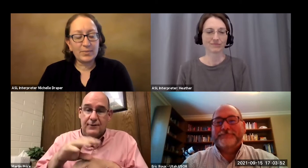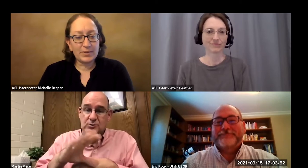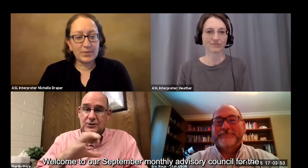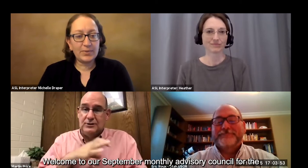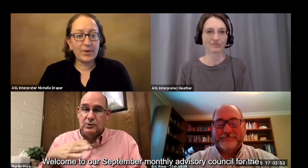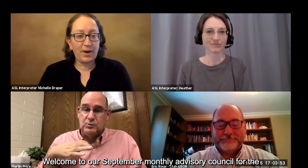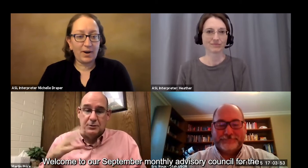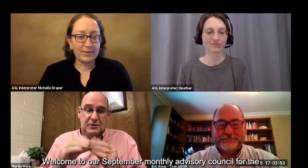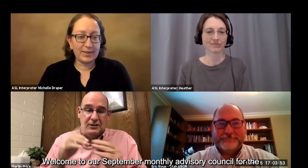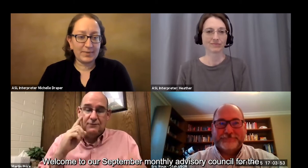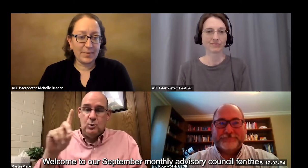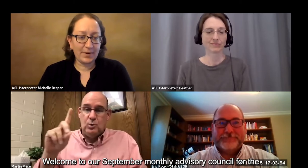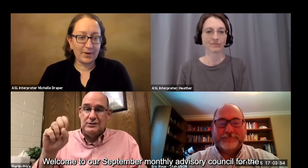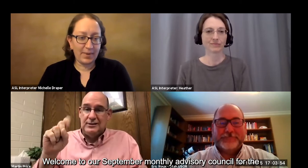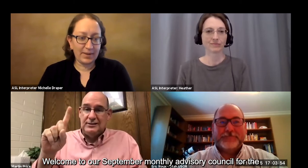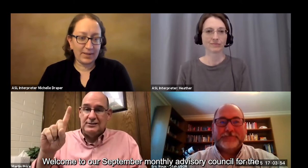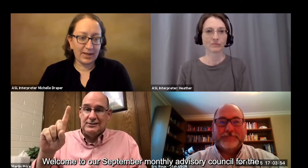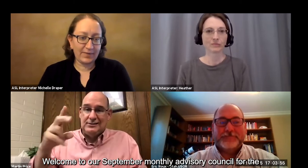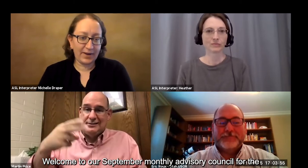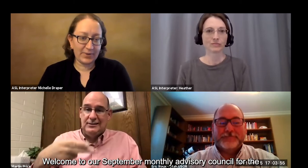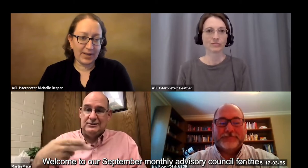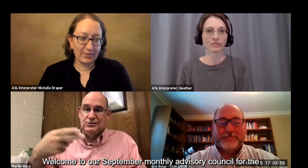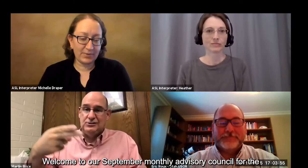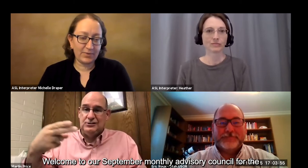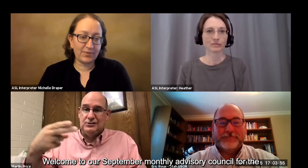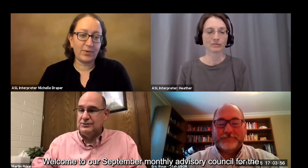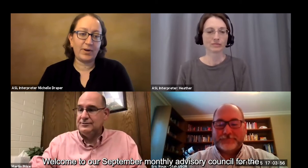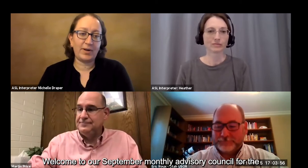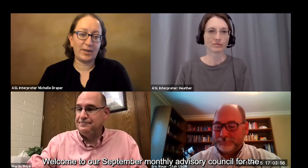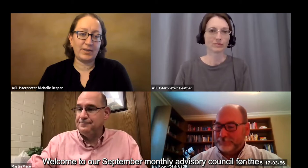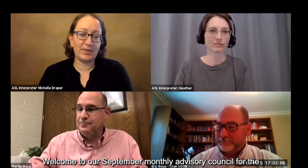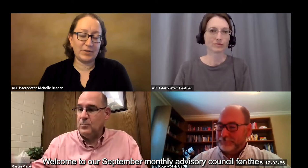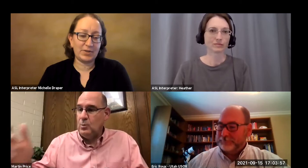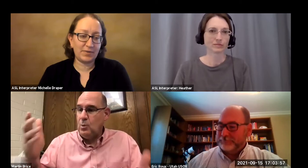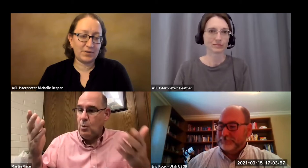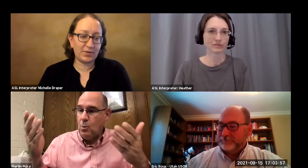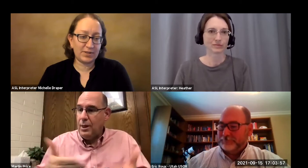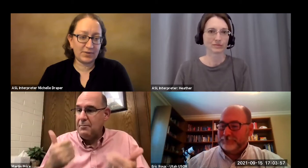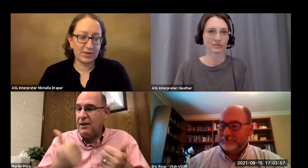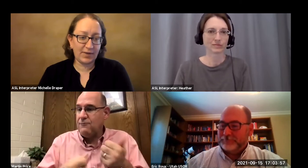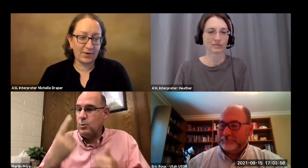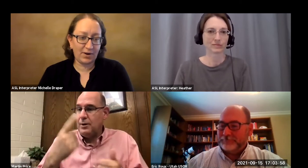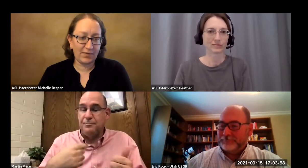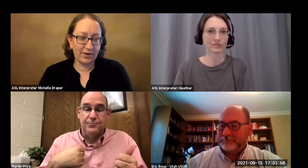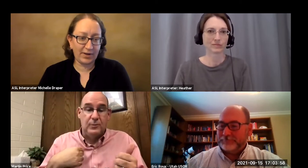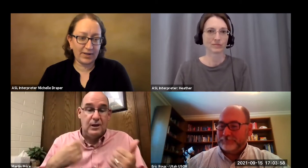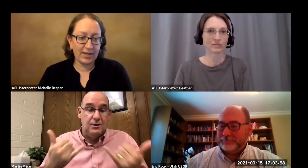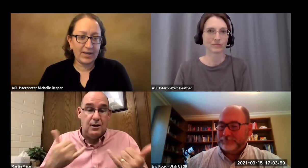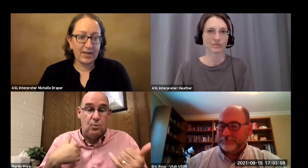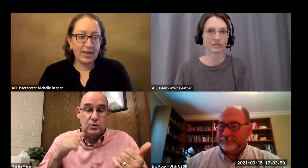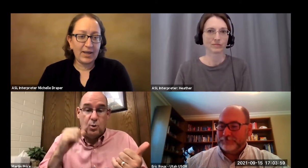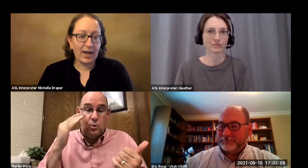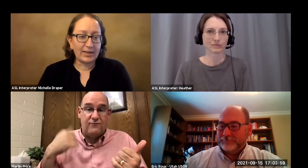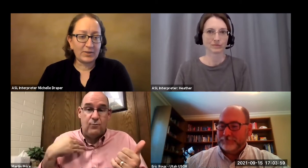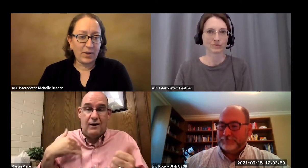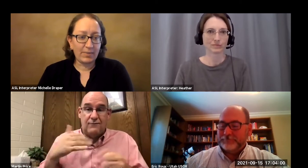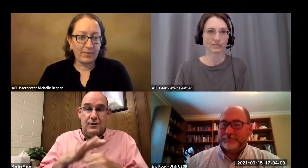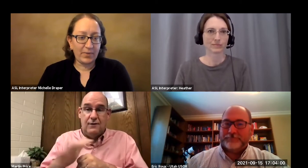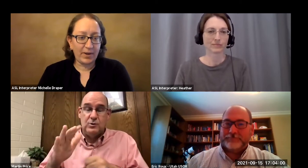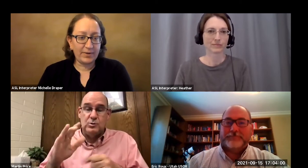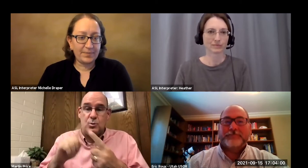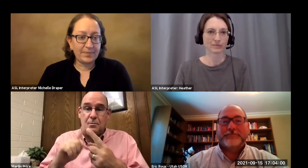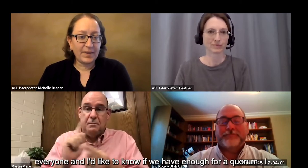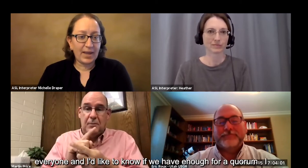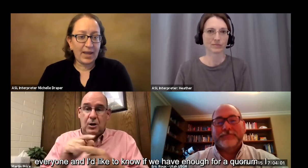Well, welcome to our September monthly advisory council for the Division of the Services for the Deaf and Hard of Hearing. I'd like to